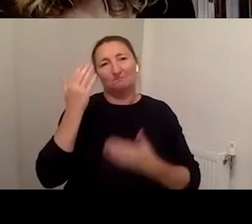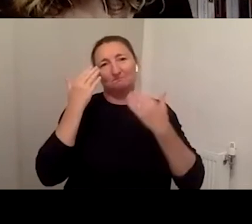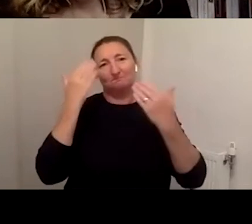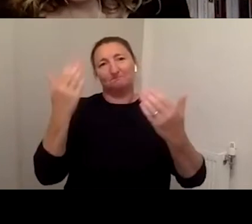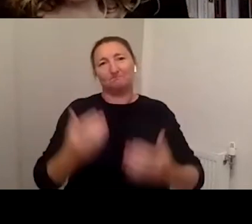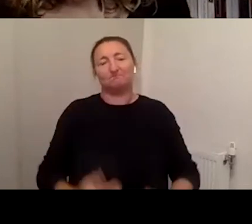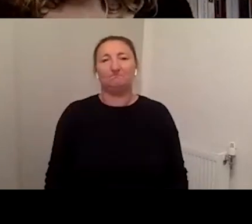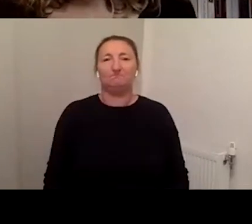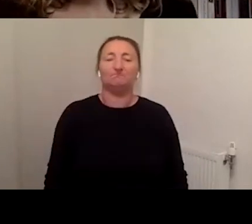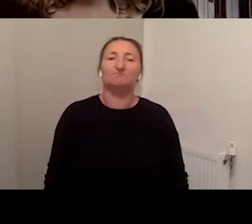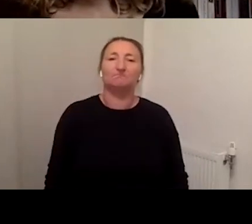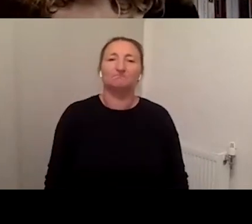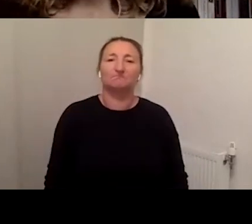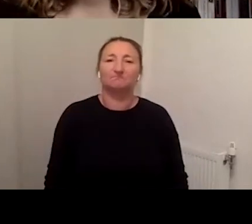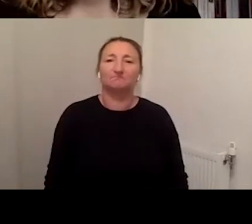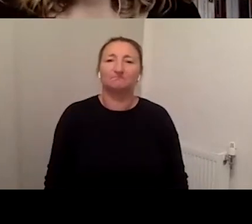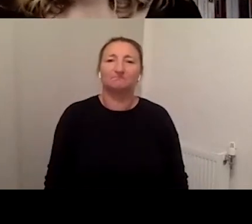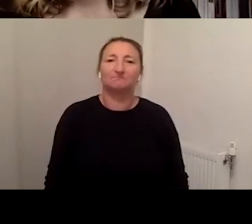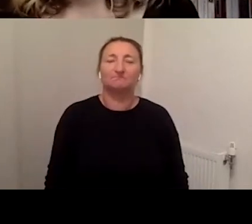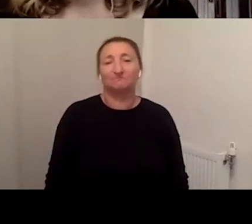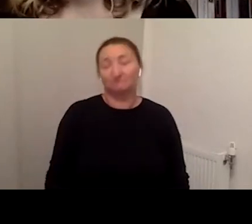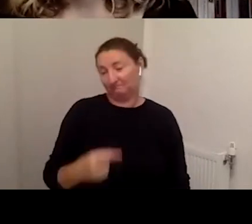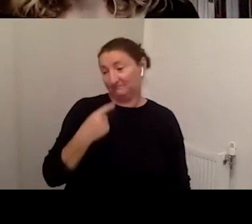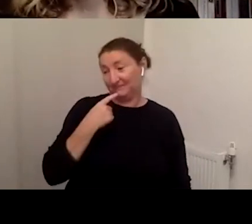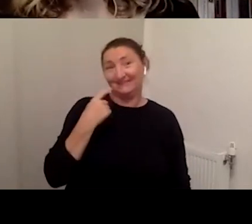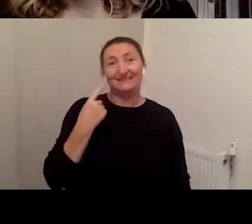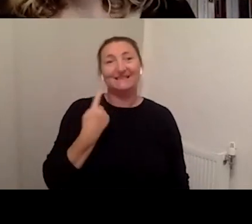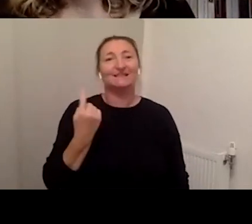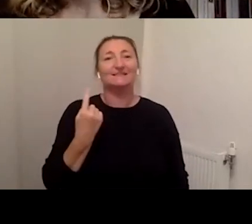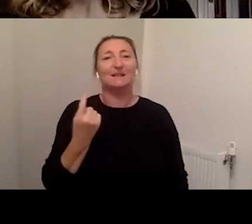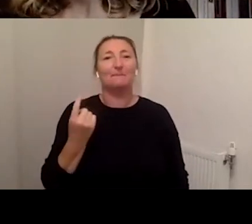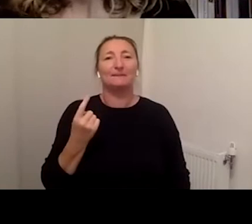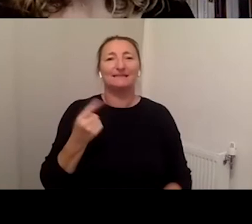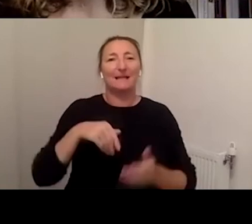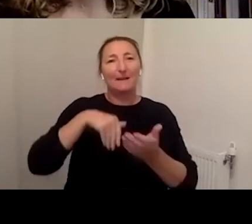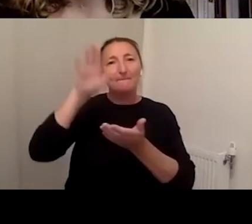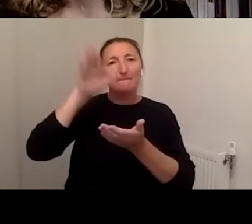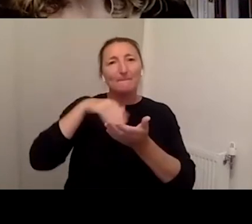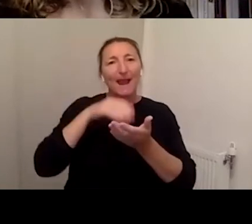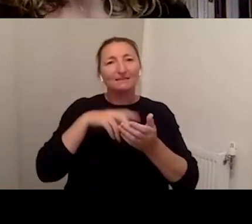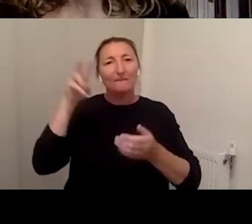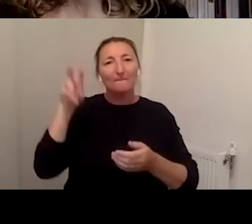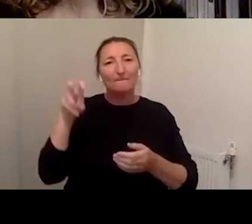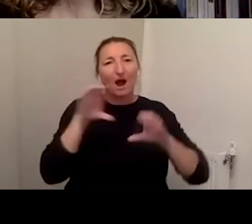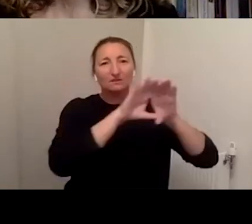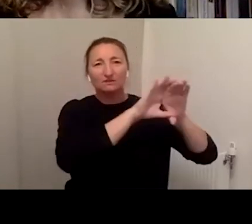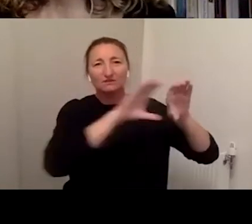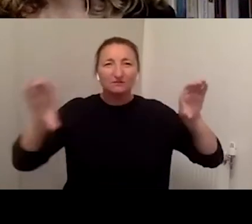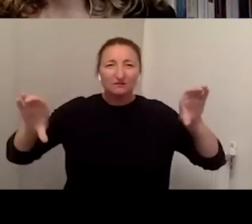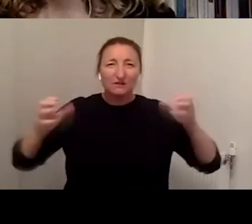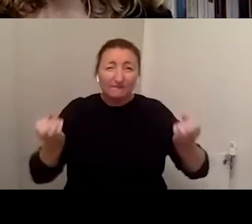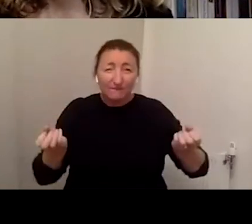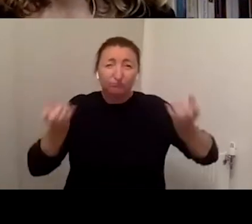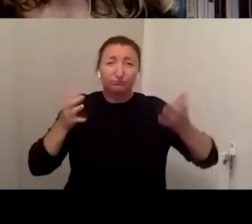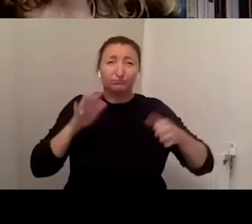I saw someone walk past a London bus yesterday that someone had paid for to paint neon green, saying, invest in hydrogen, it will be the